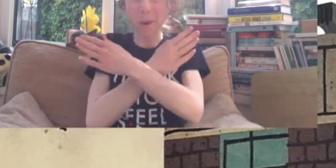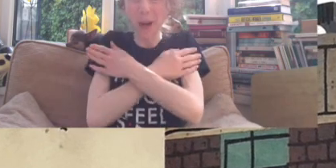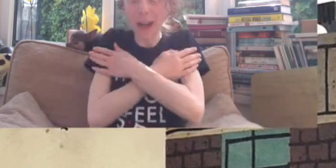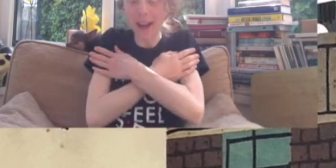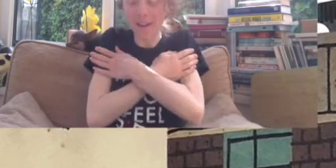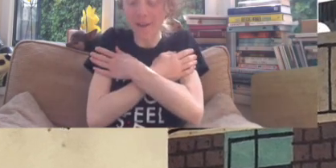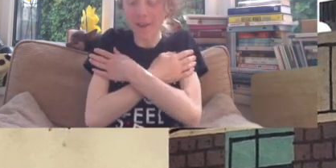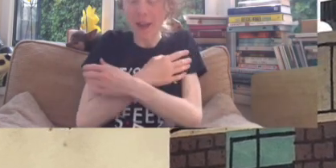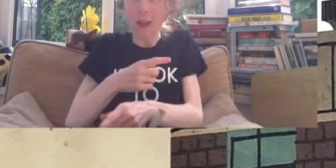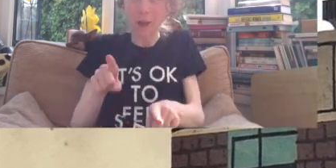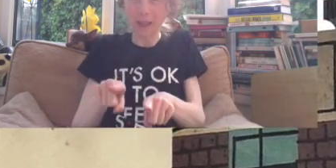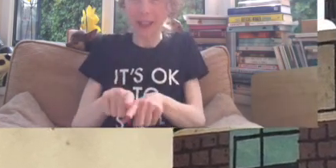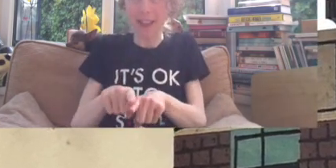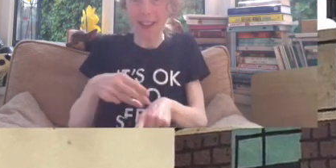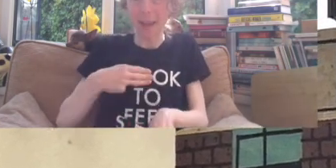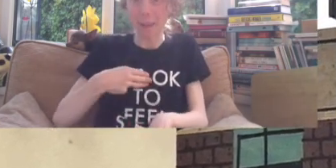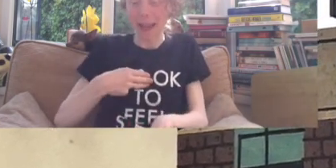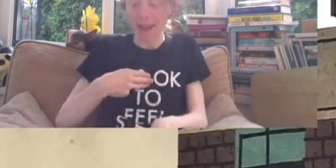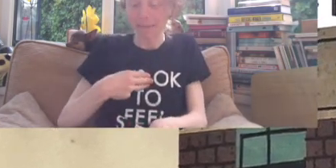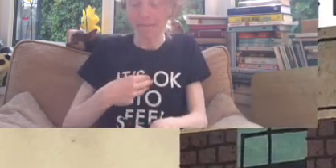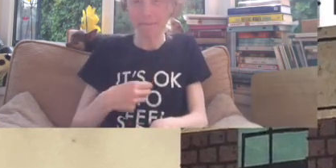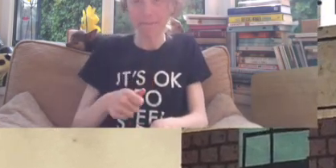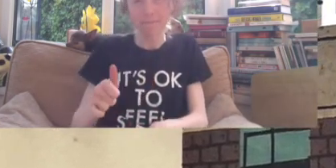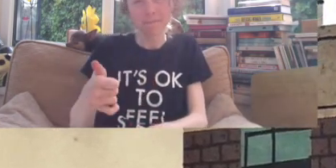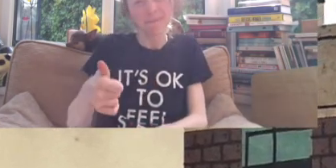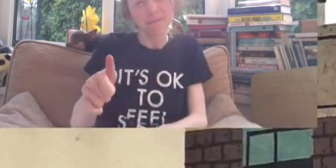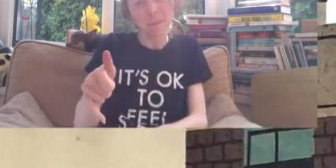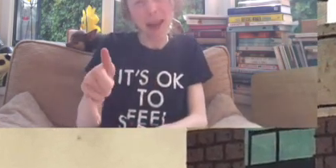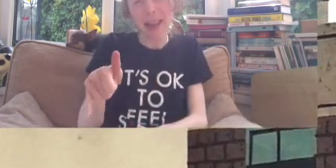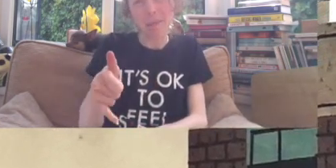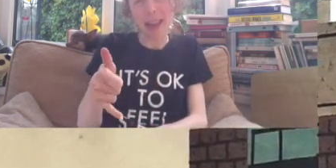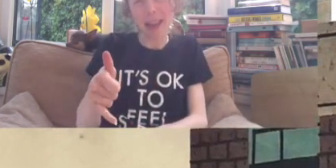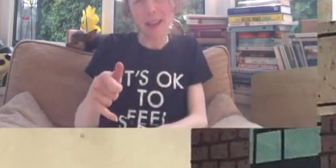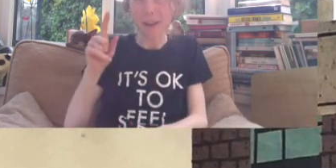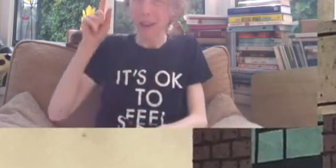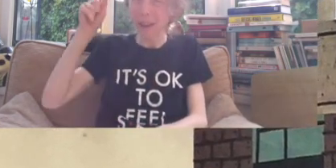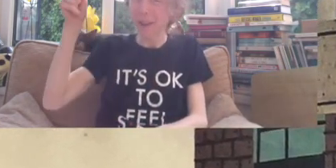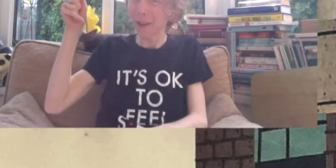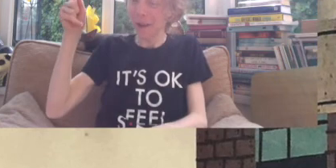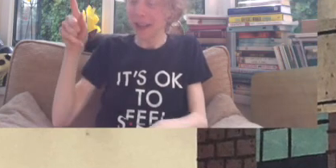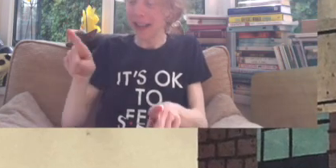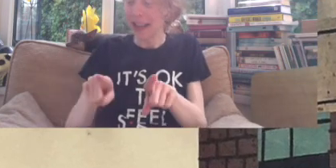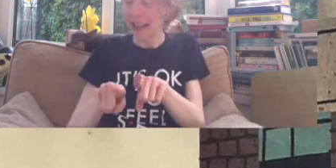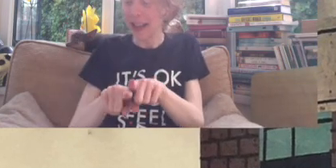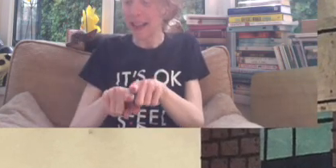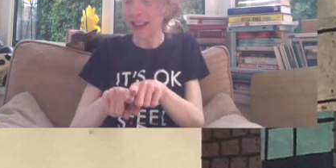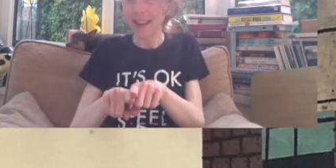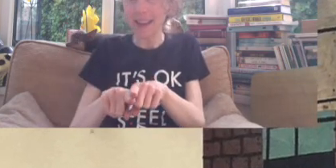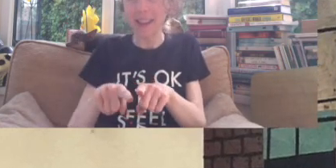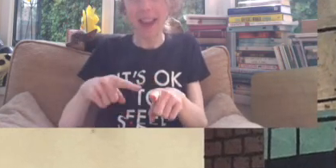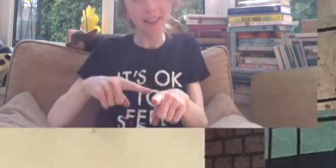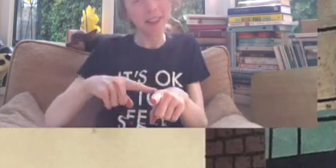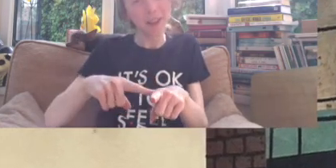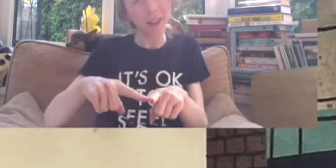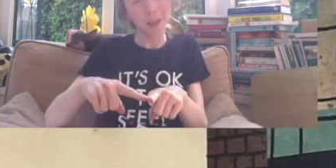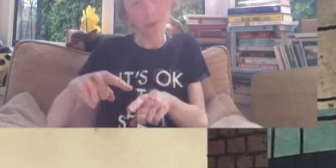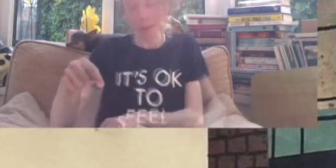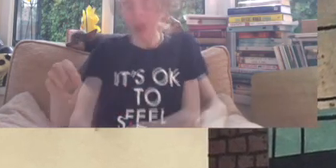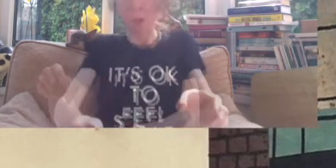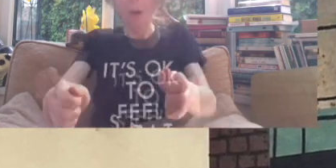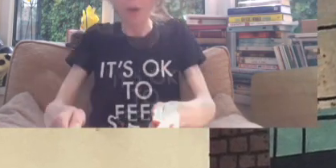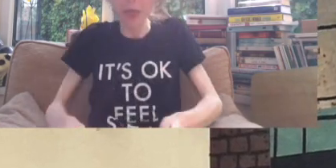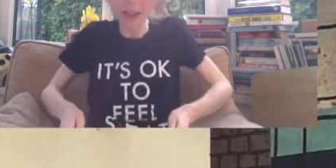That's what love looks like to me. Maybe God is like that